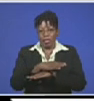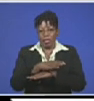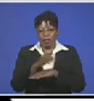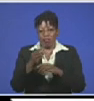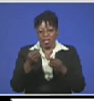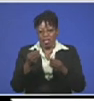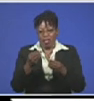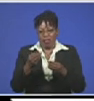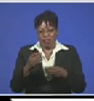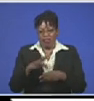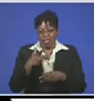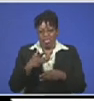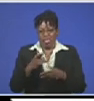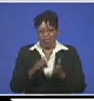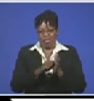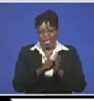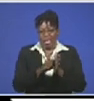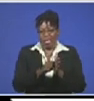None whatsoever.